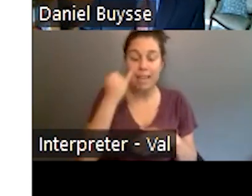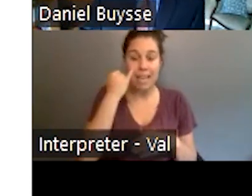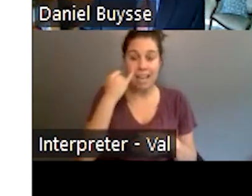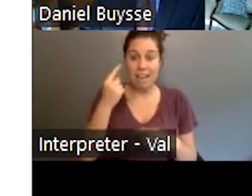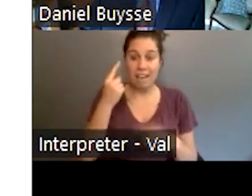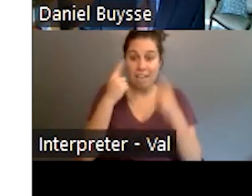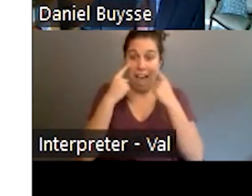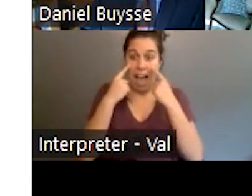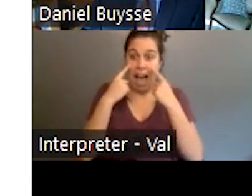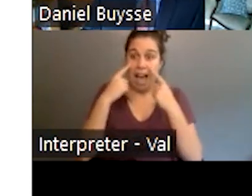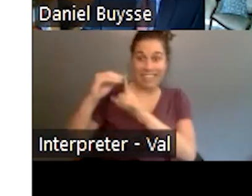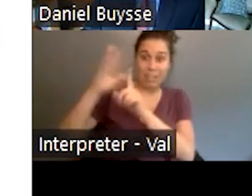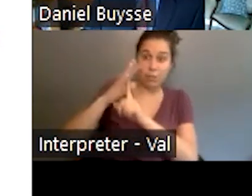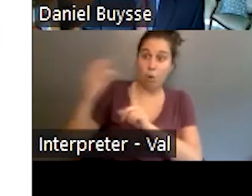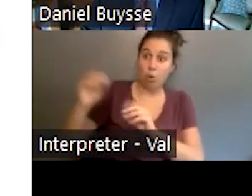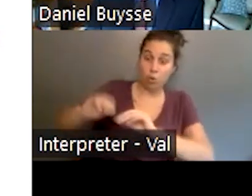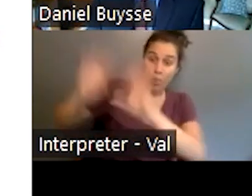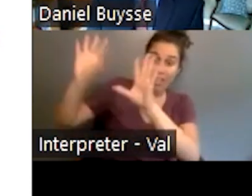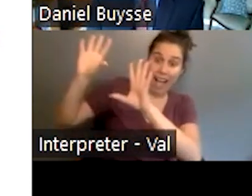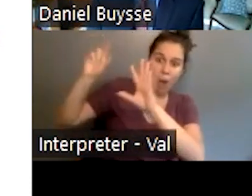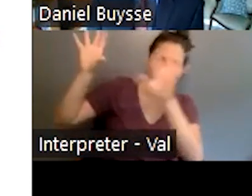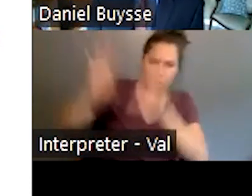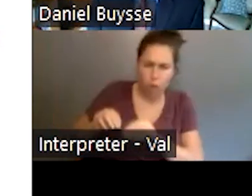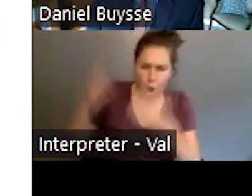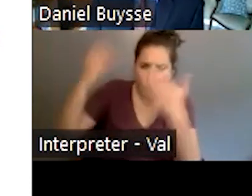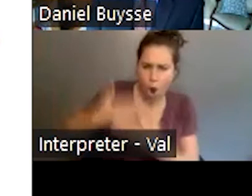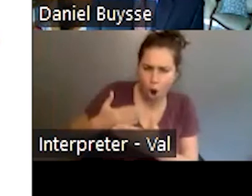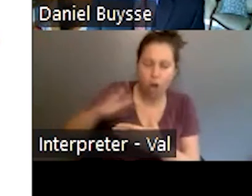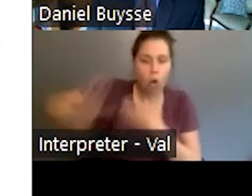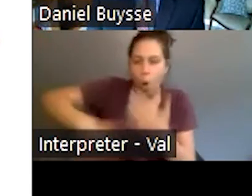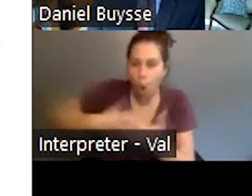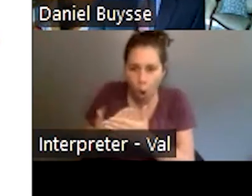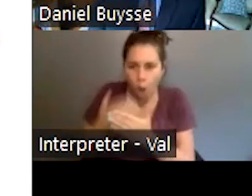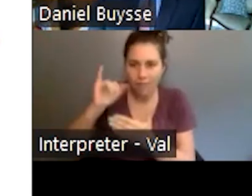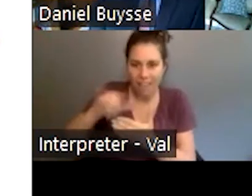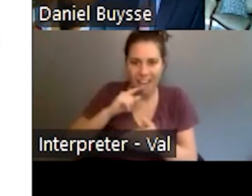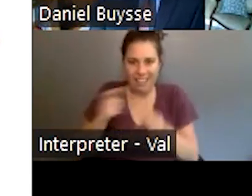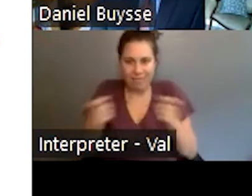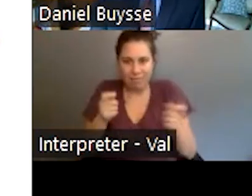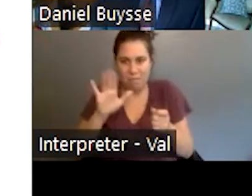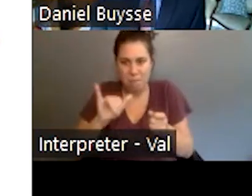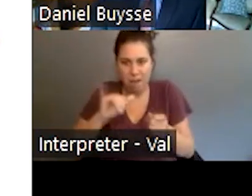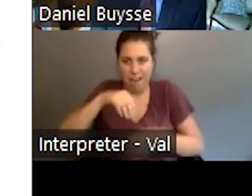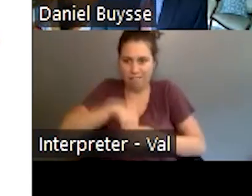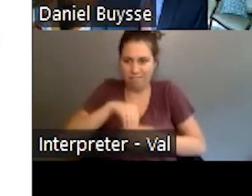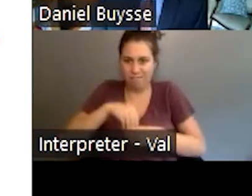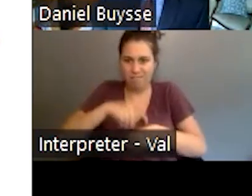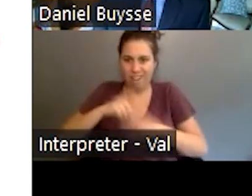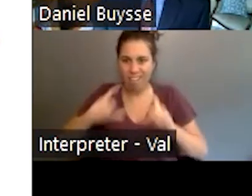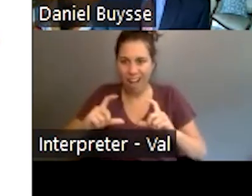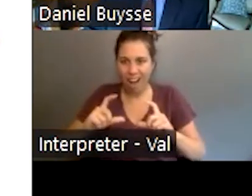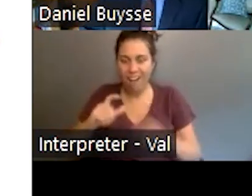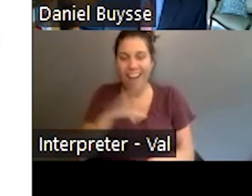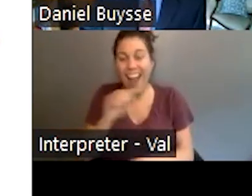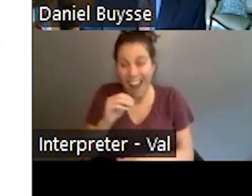darkness, all of these are both regulated by our biological clocks and in turn help to